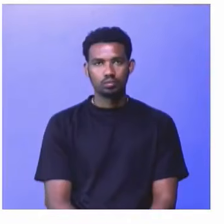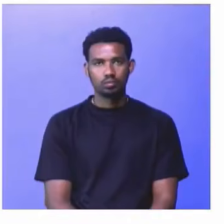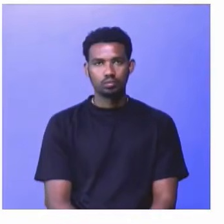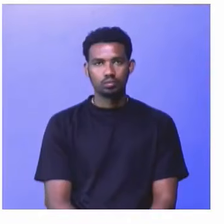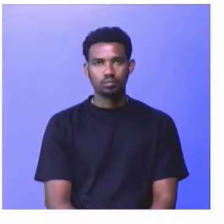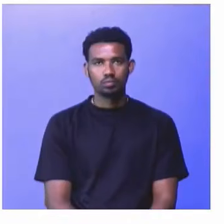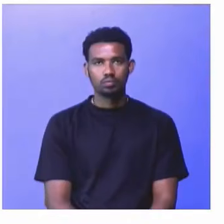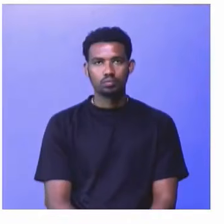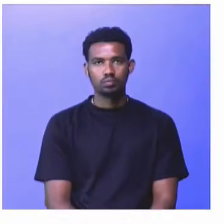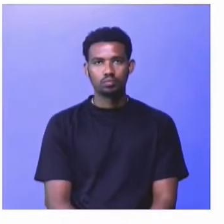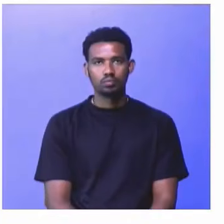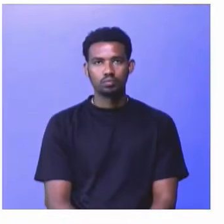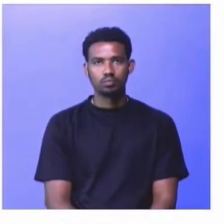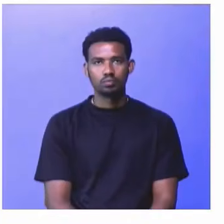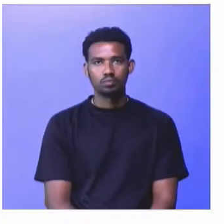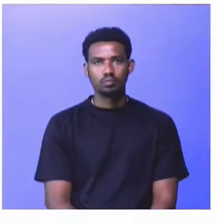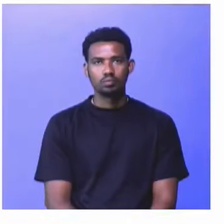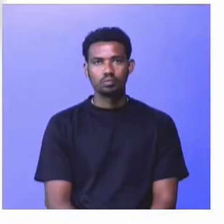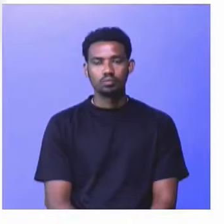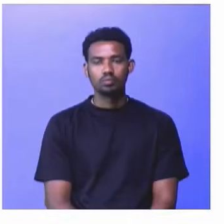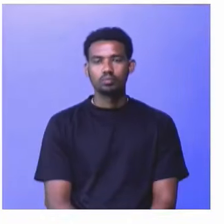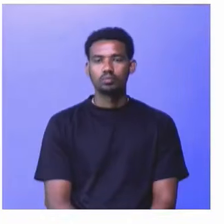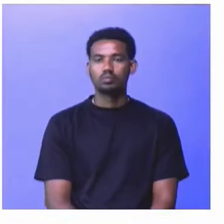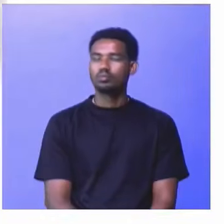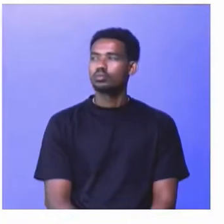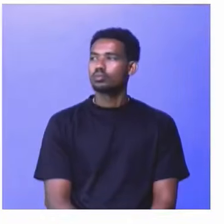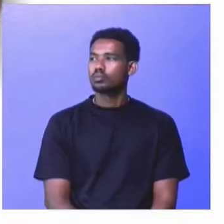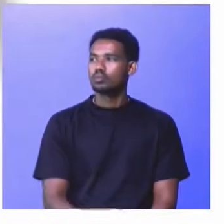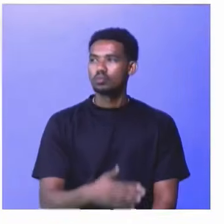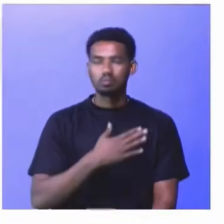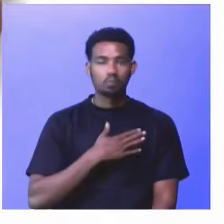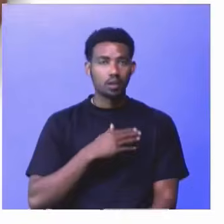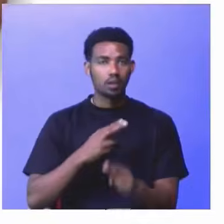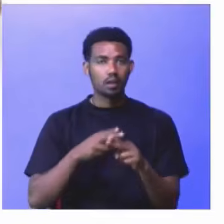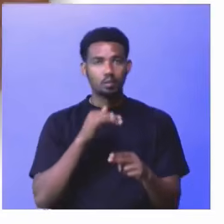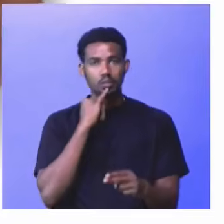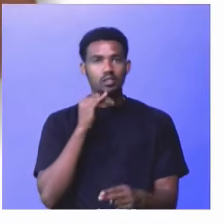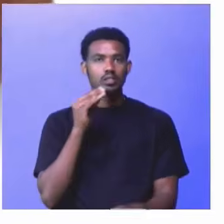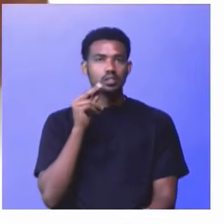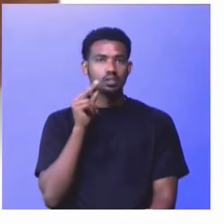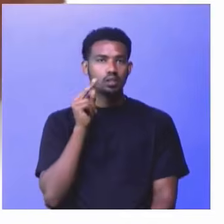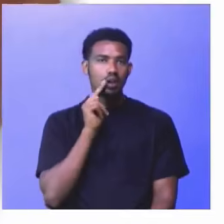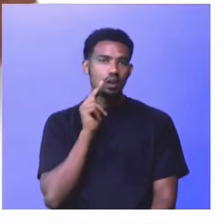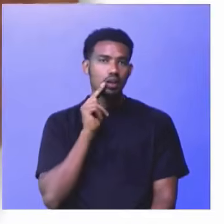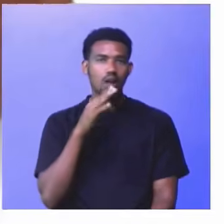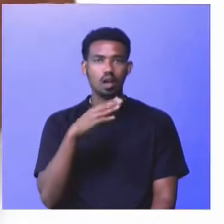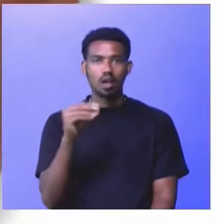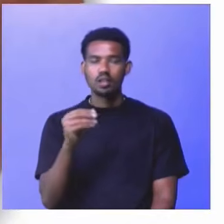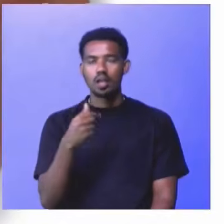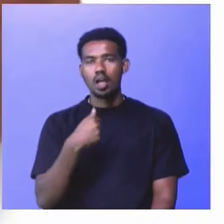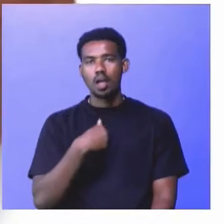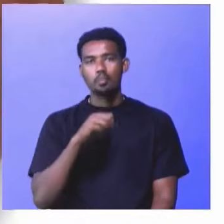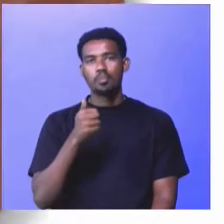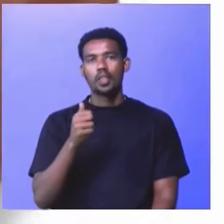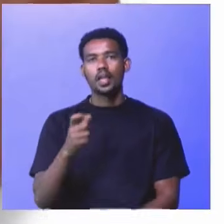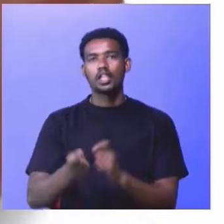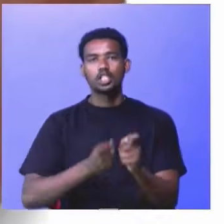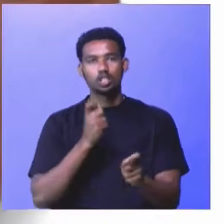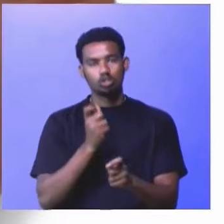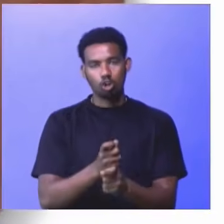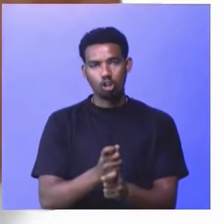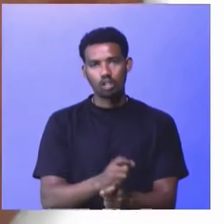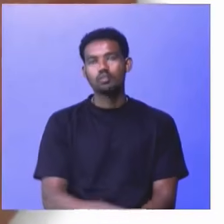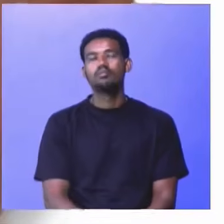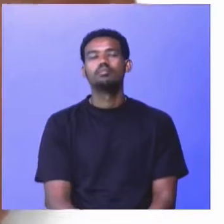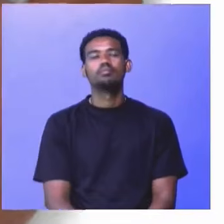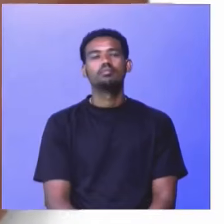old. Here is, my name is Hannah. I am 10 years old.